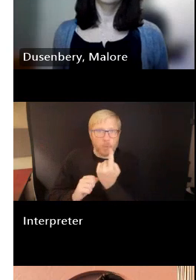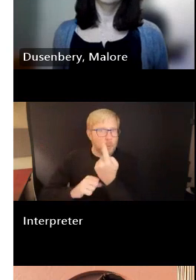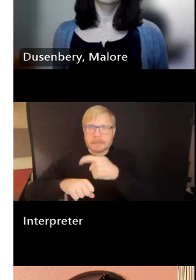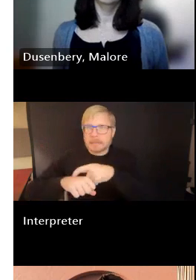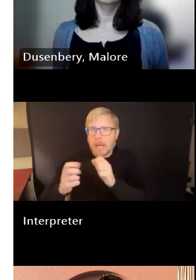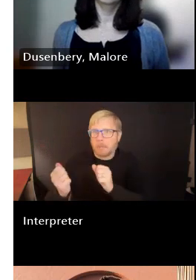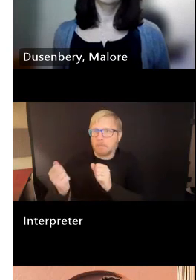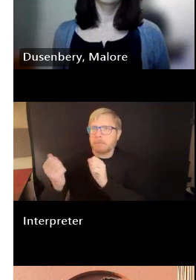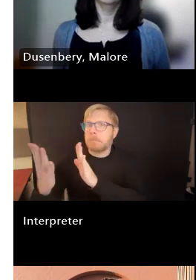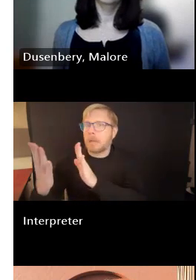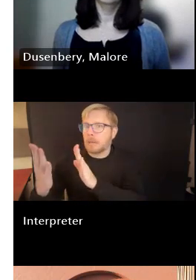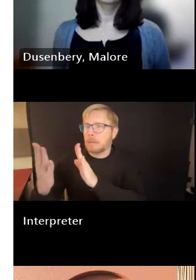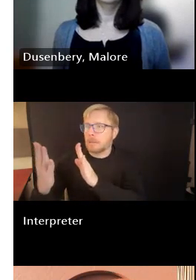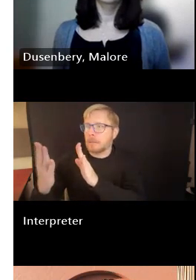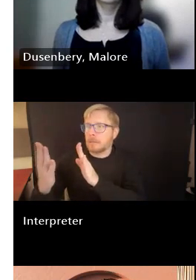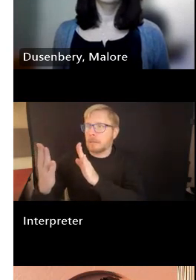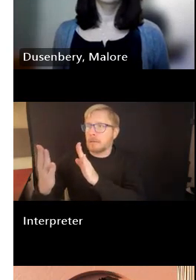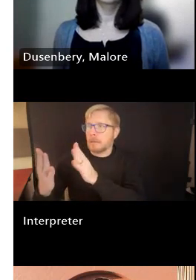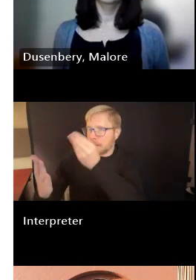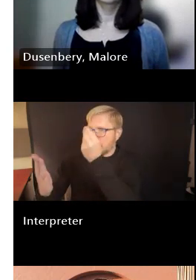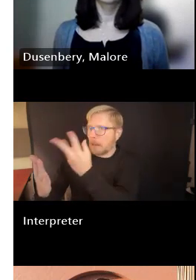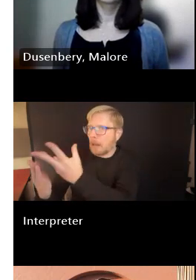speaking to.